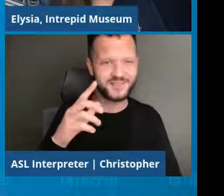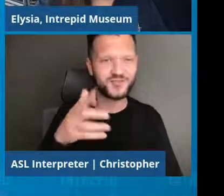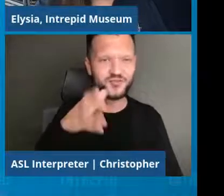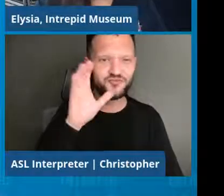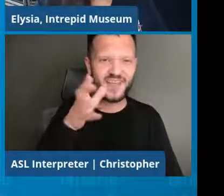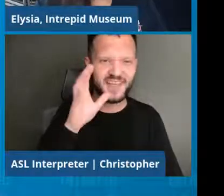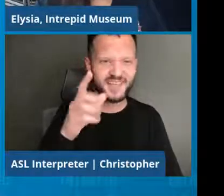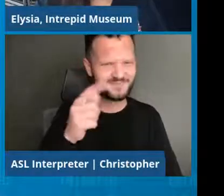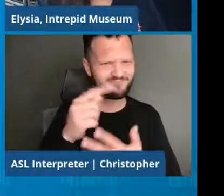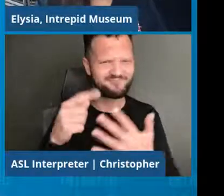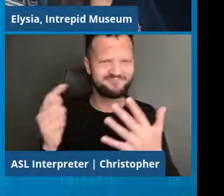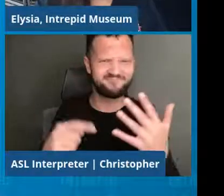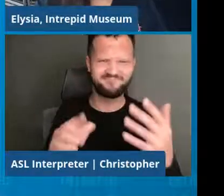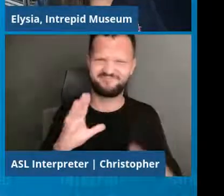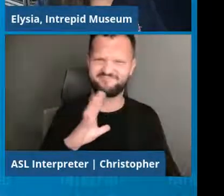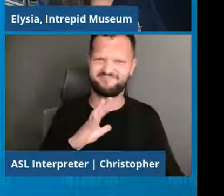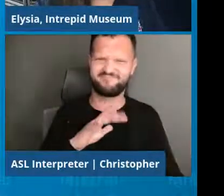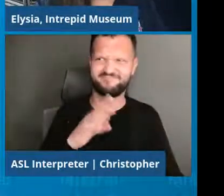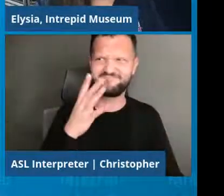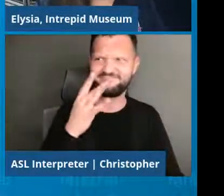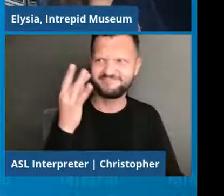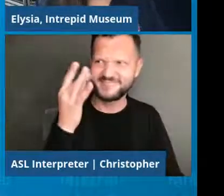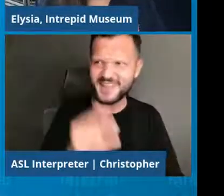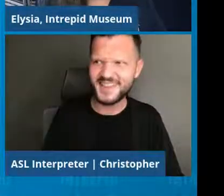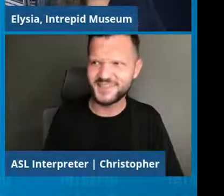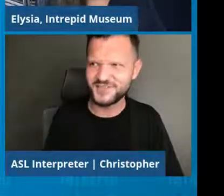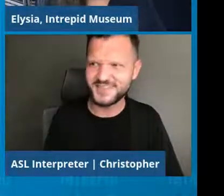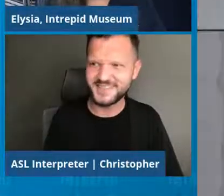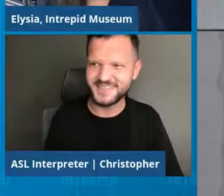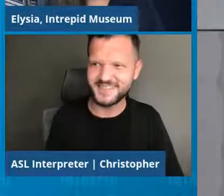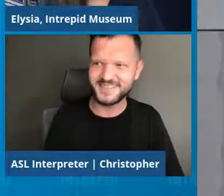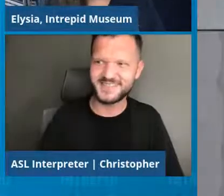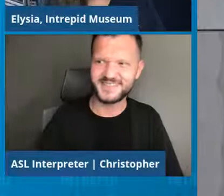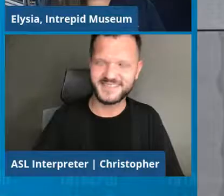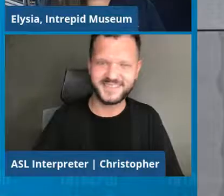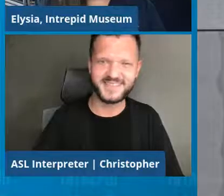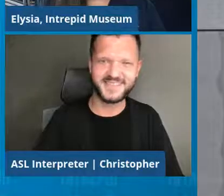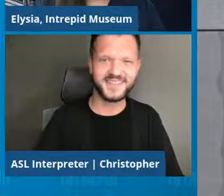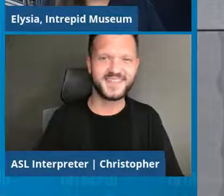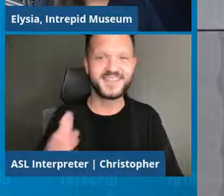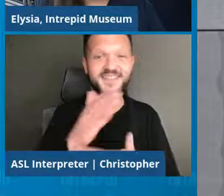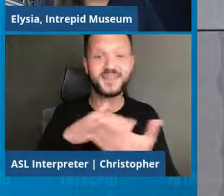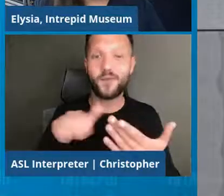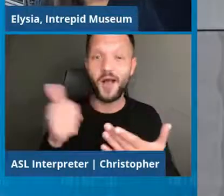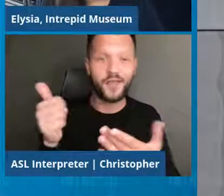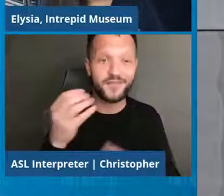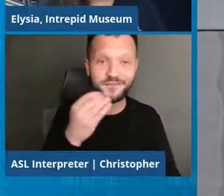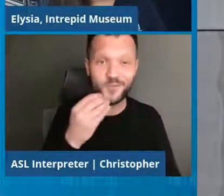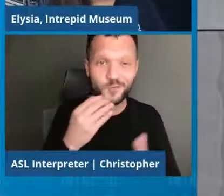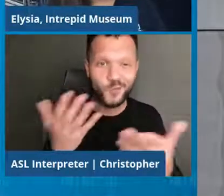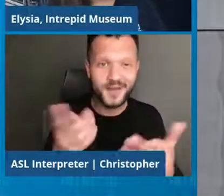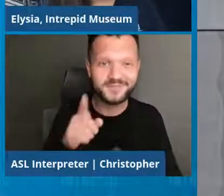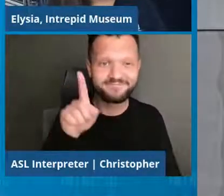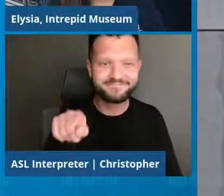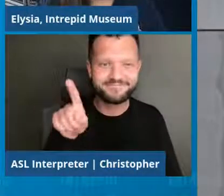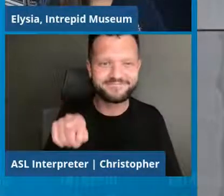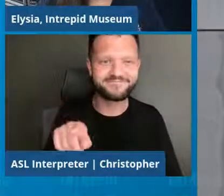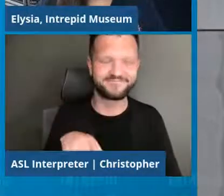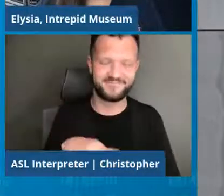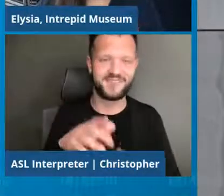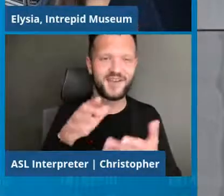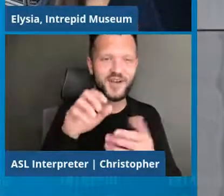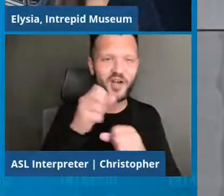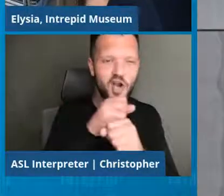guess, right? Now, some of the other foods that were consumed during the Apollo missions were things like coffee, cheese